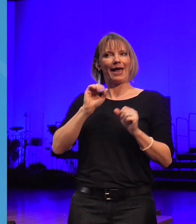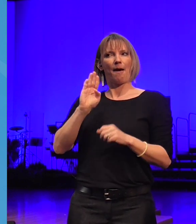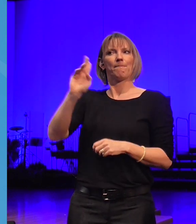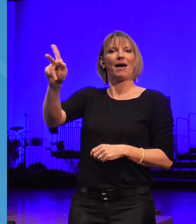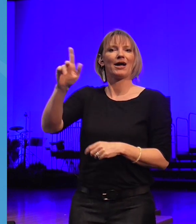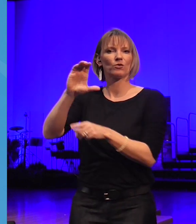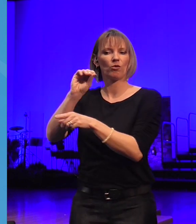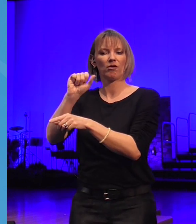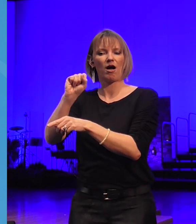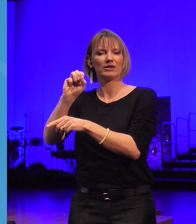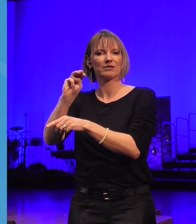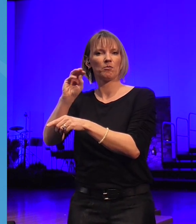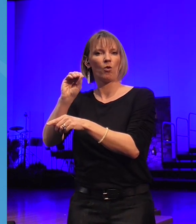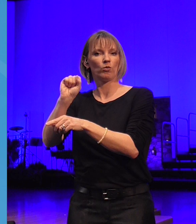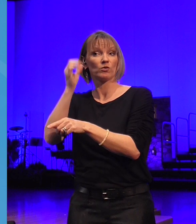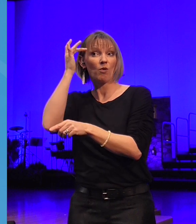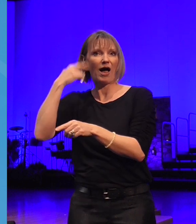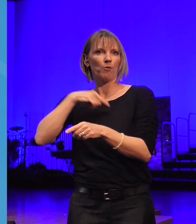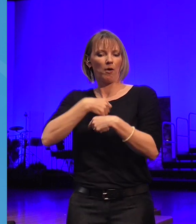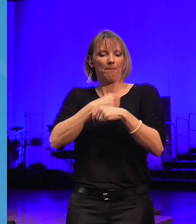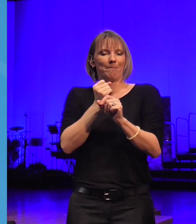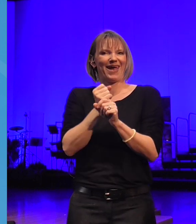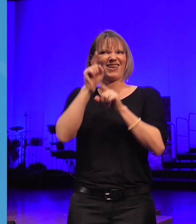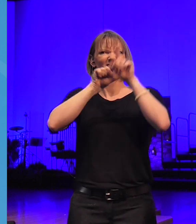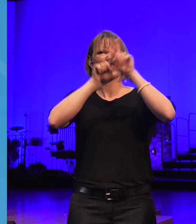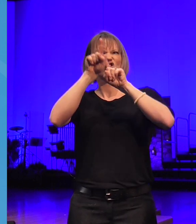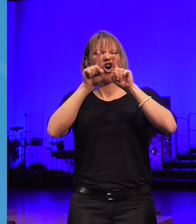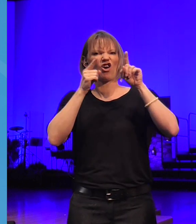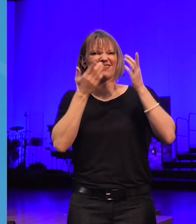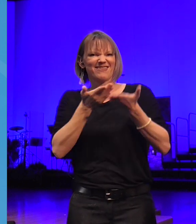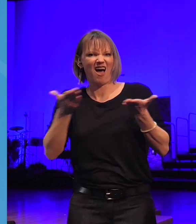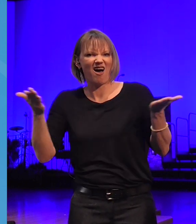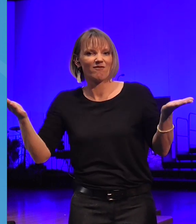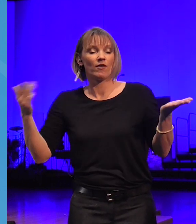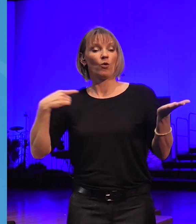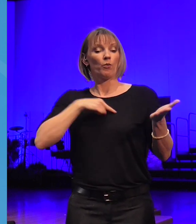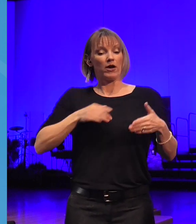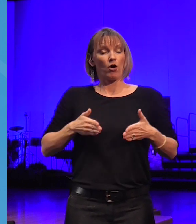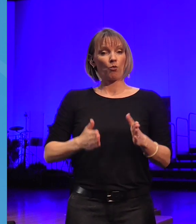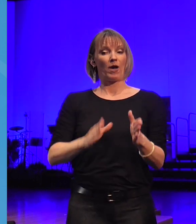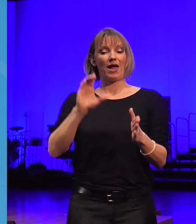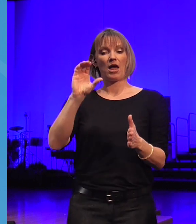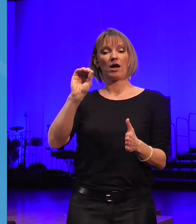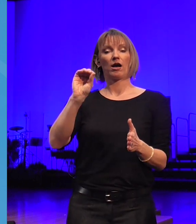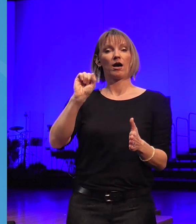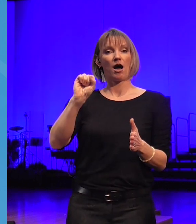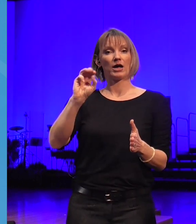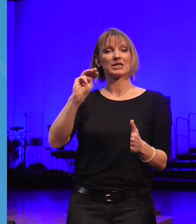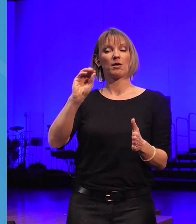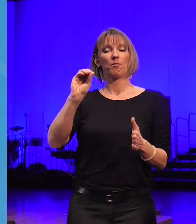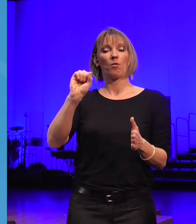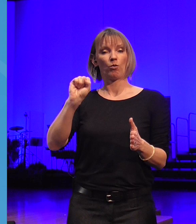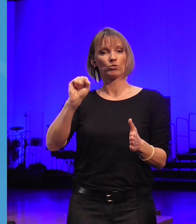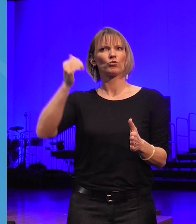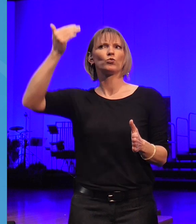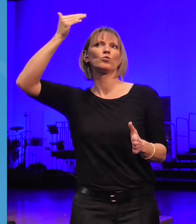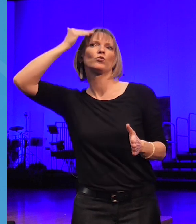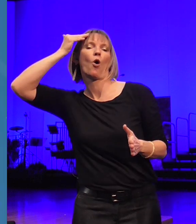We're made of star stuff. We are a way for the cosmos to know